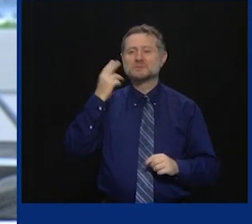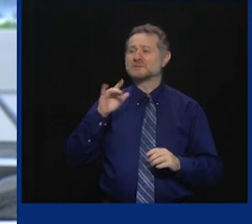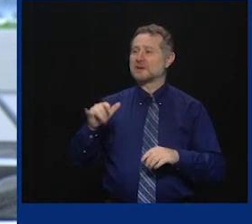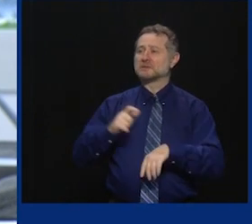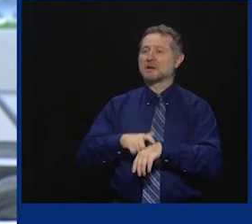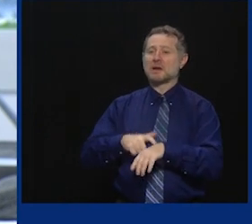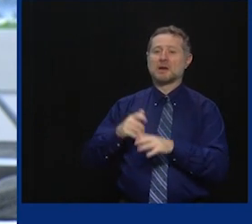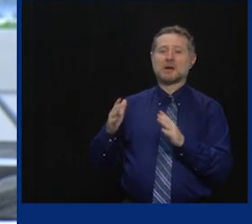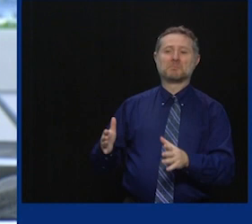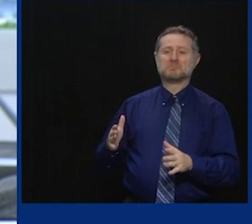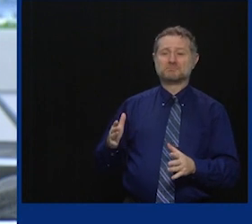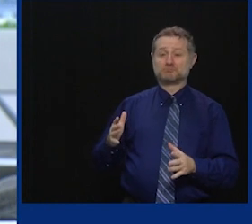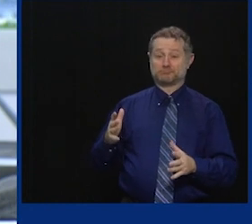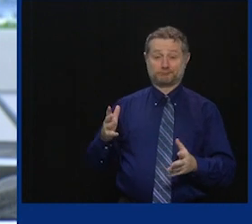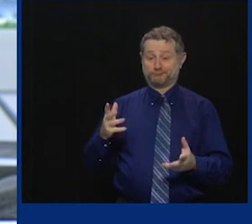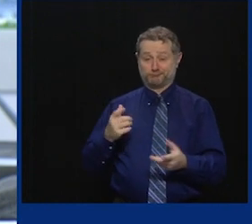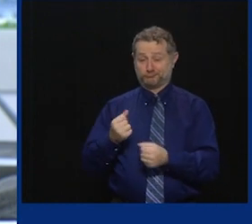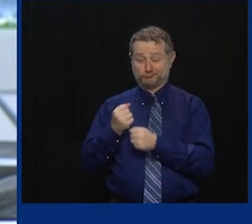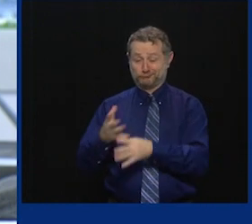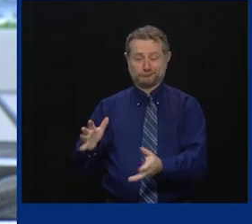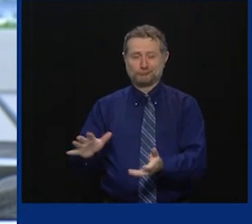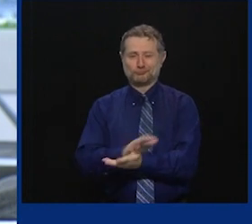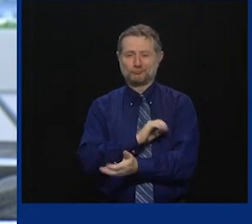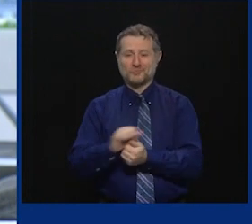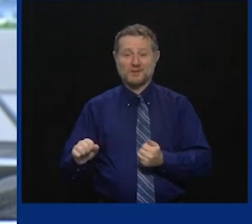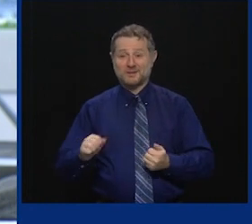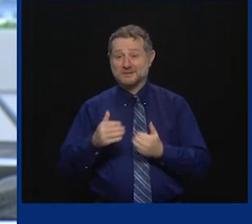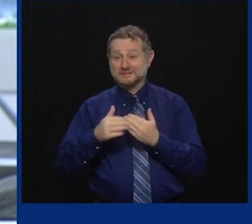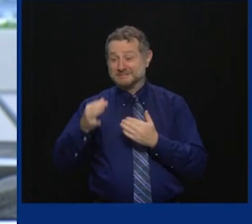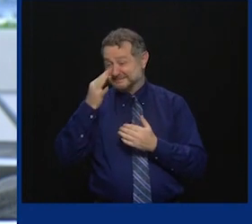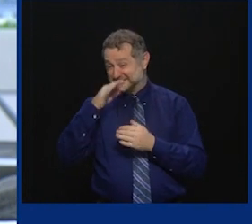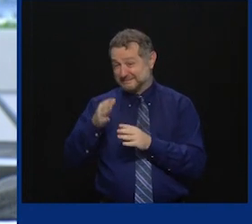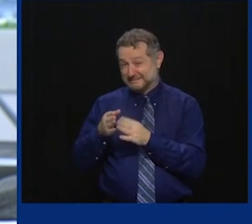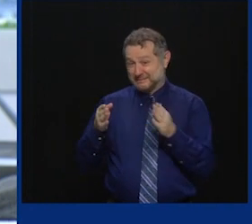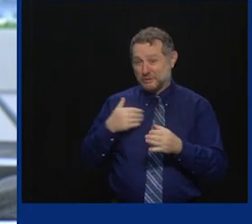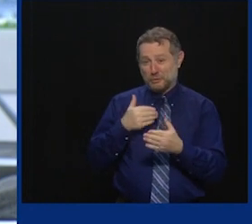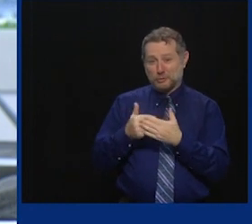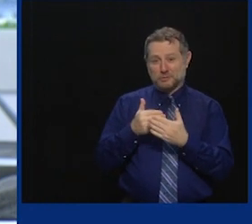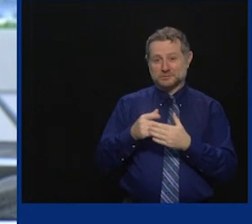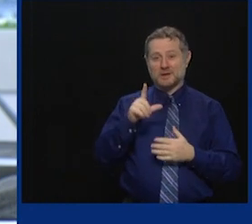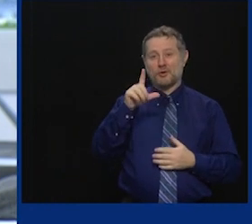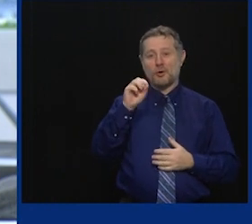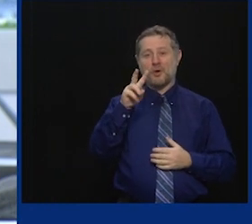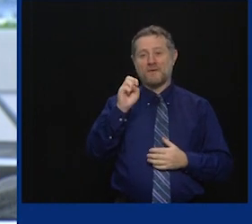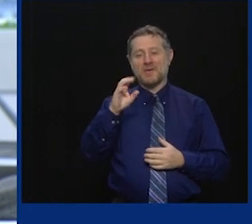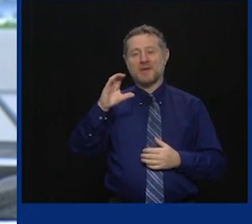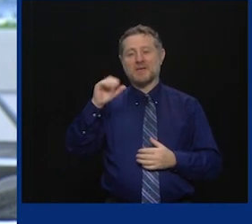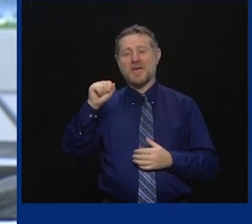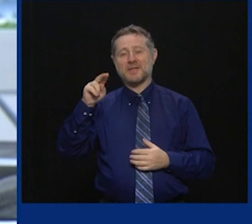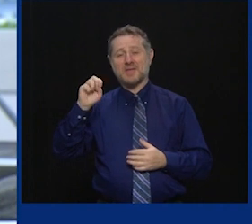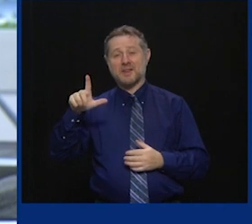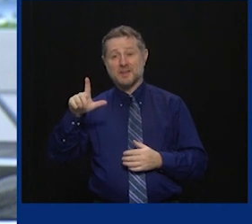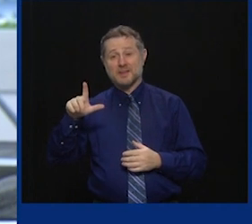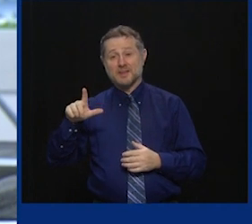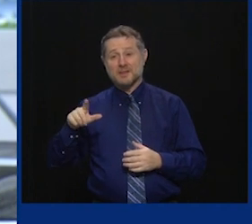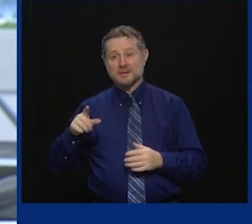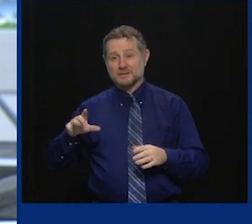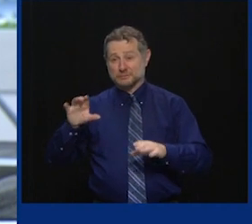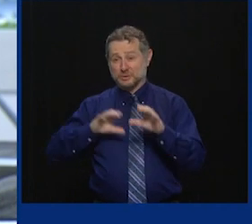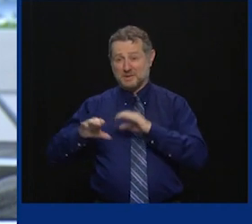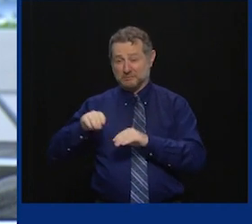outdone, just down the road was Love Canal. So I grew up seared with the knowledge that people's lives are